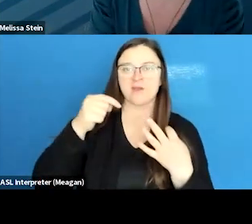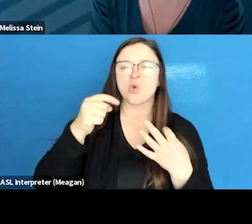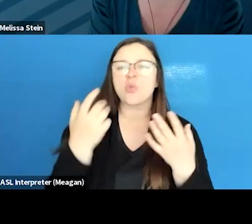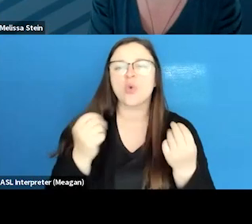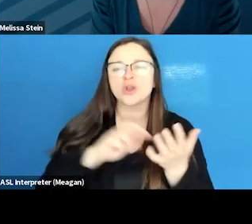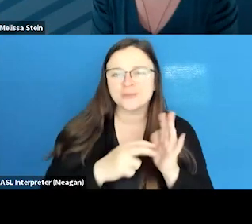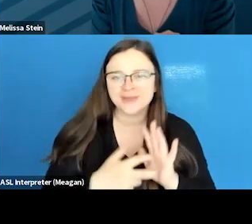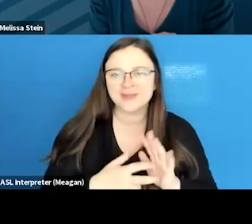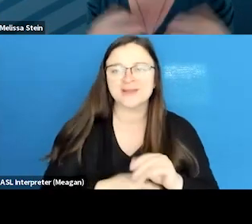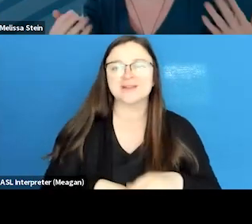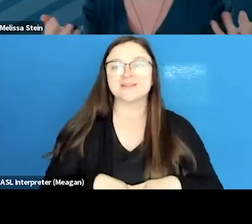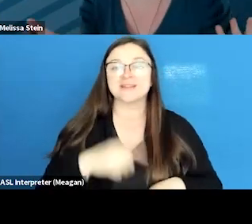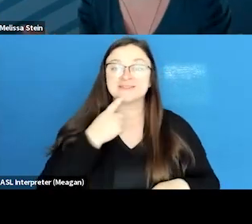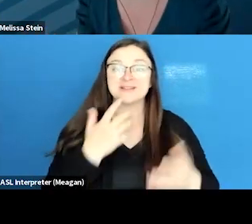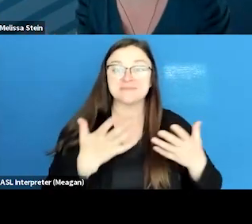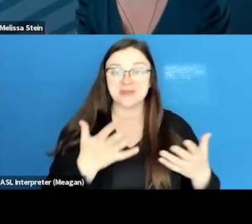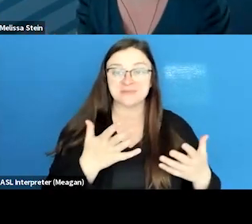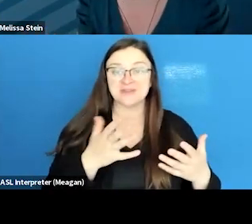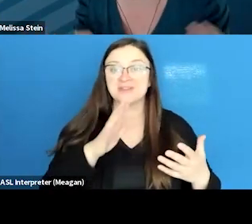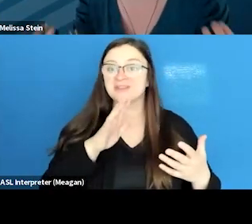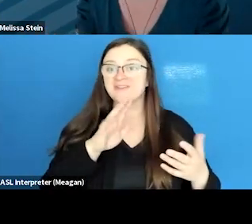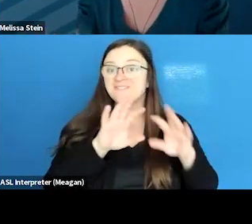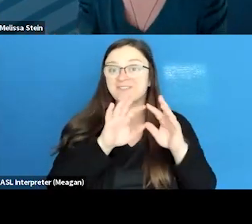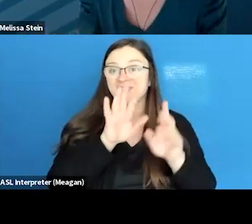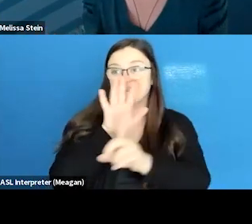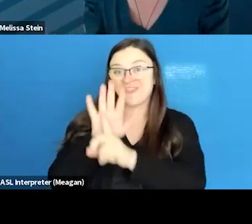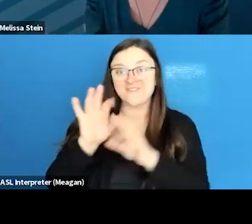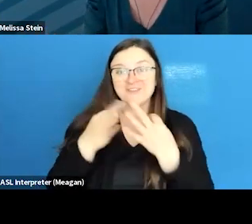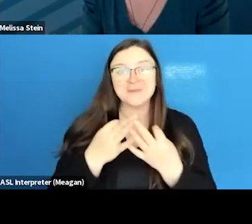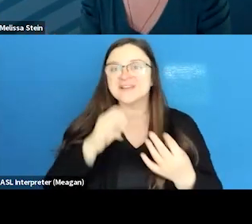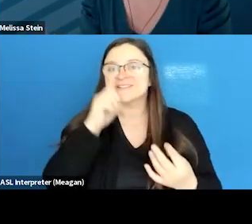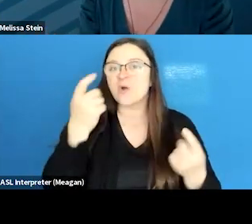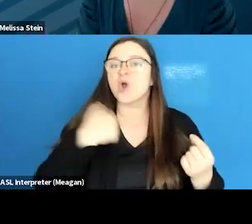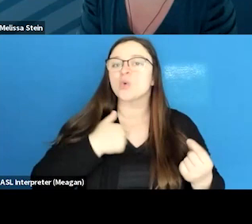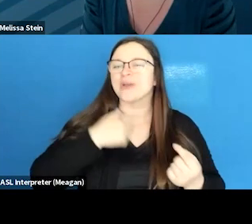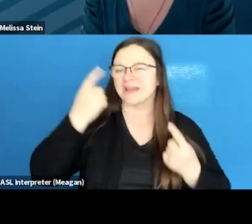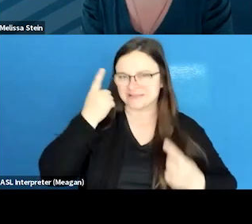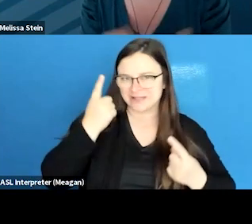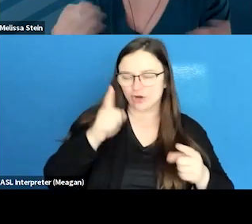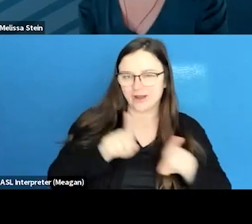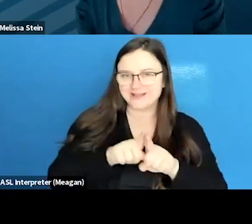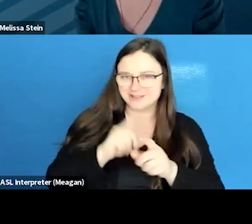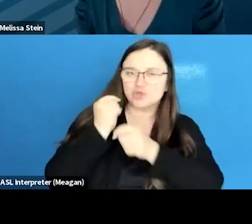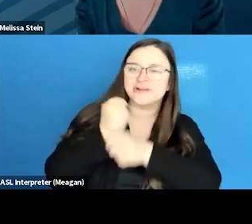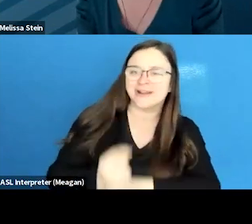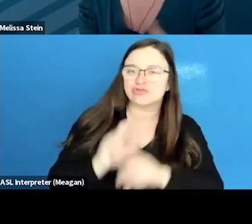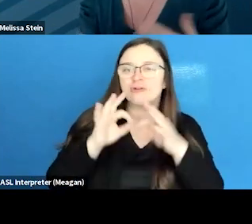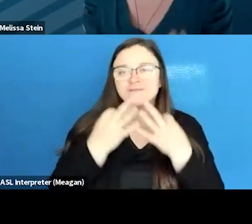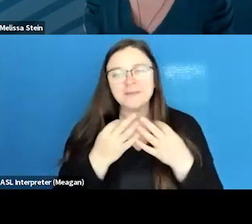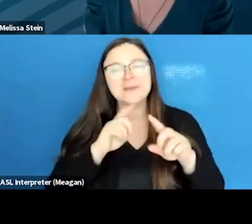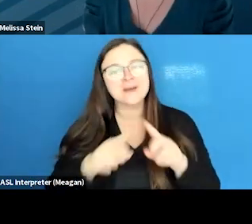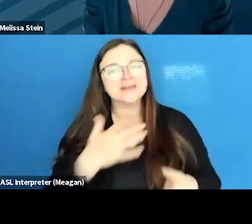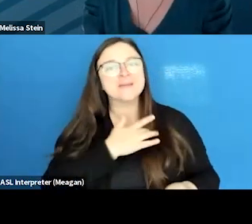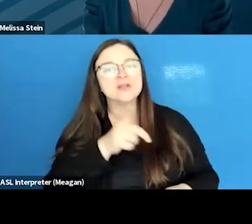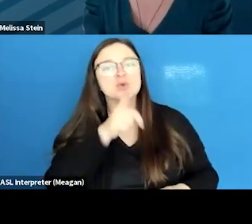one caution is they may not be what we consider in a traditional sense the family, but who are typically